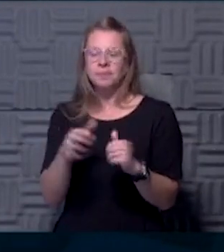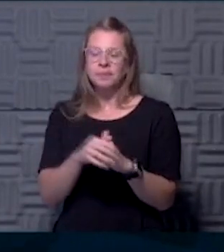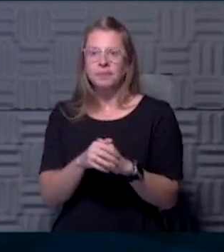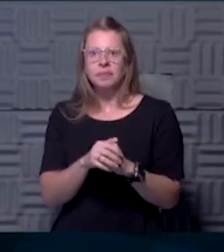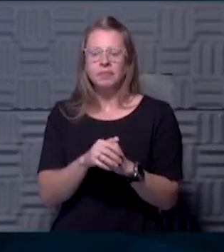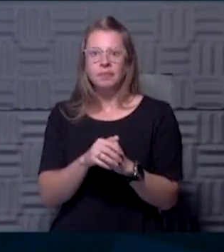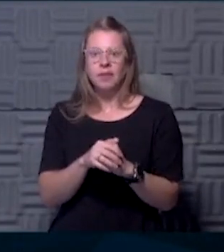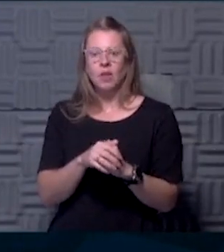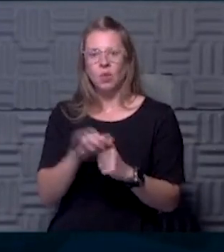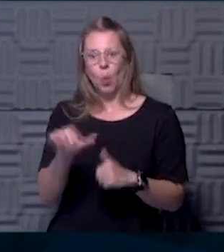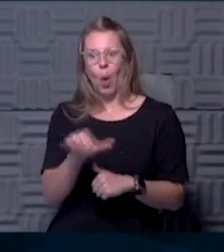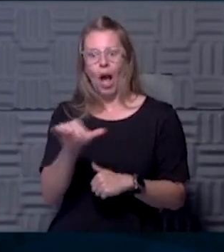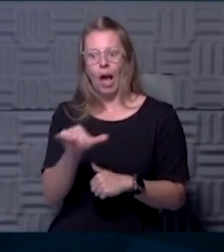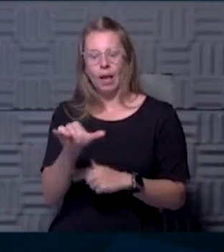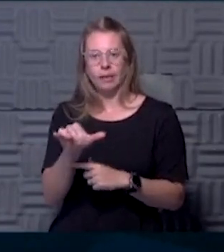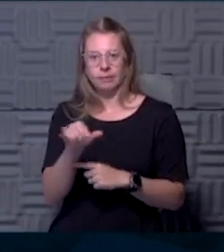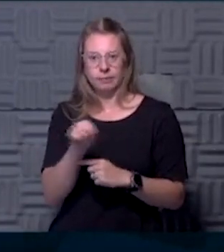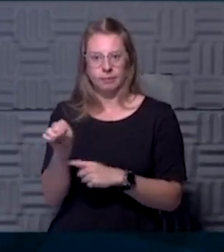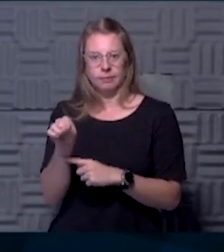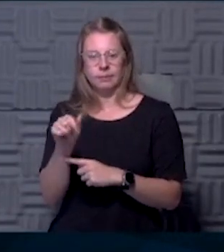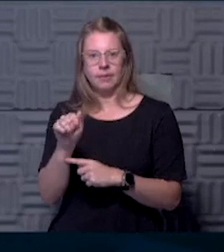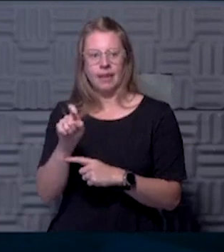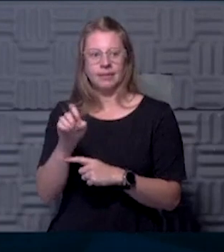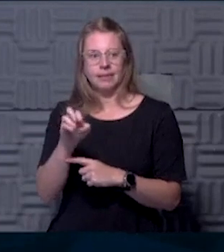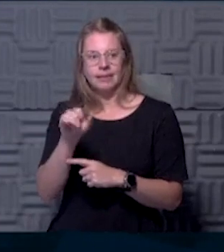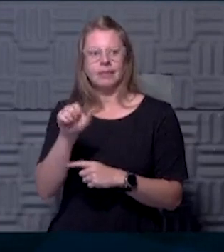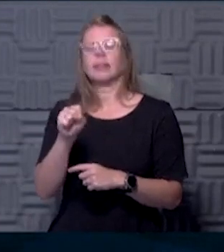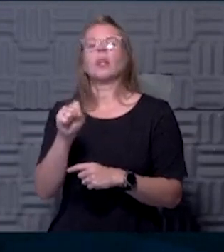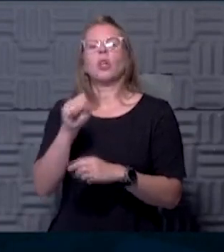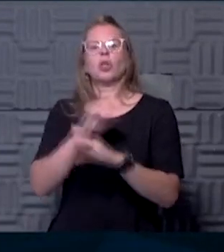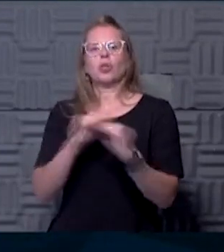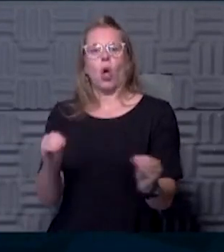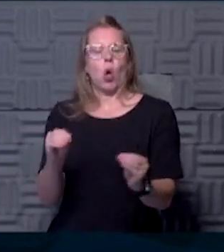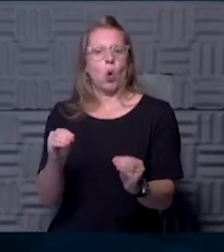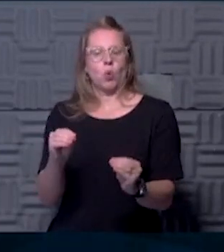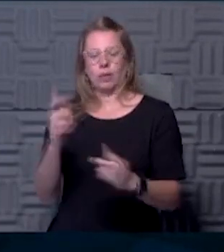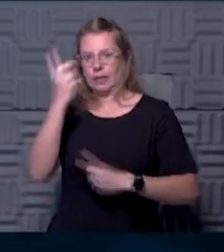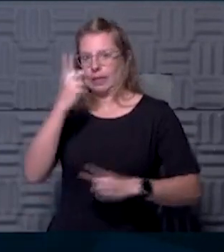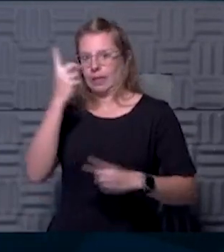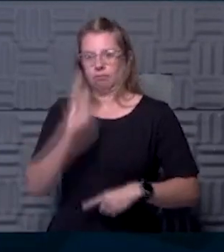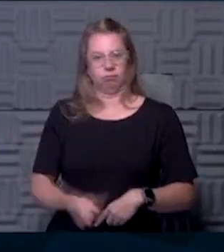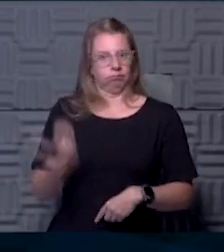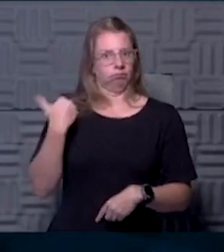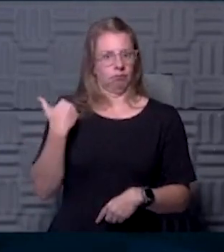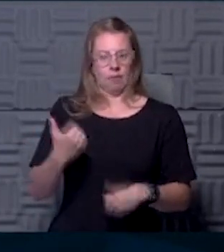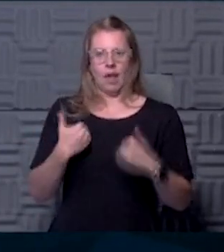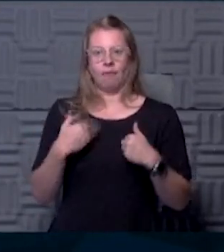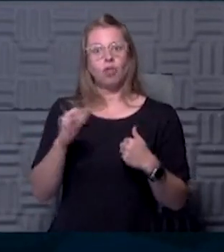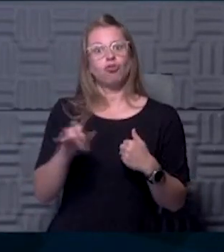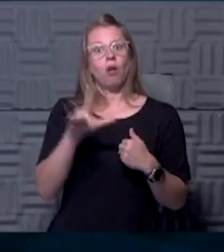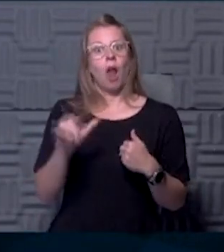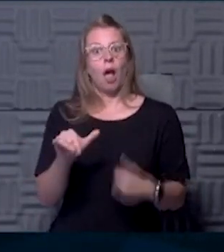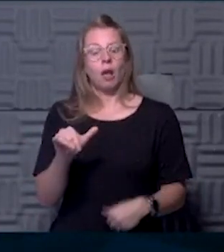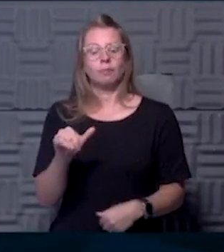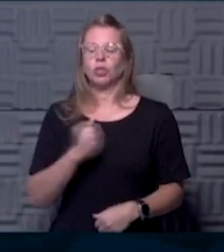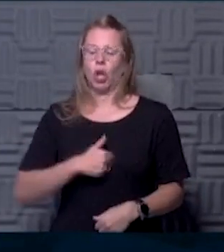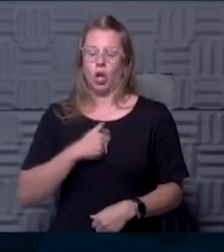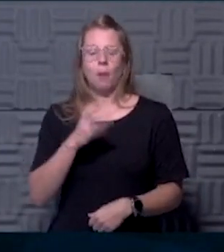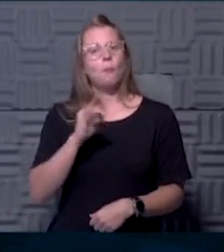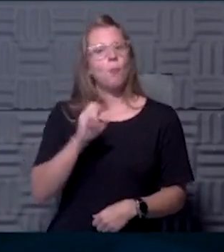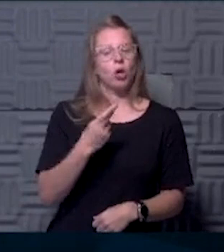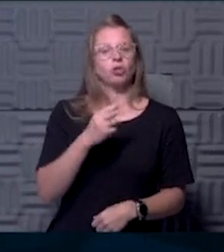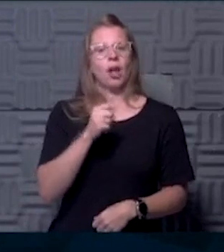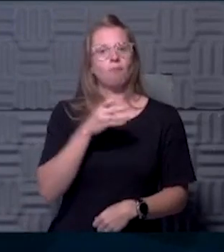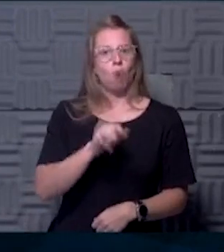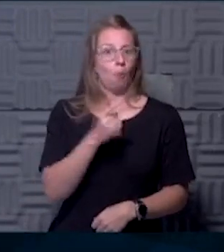the y-axis. The proportion of patients with no coexisting disease. In March and April, the